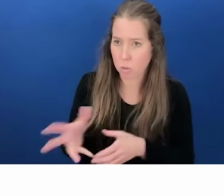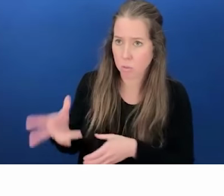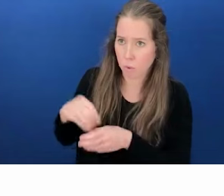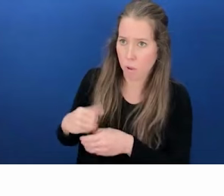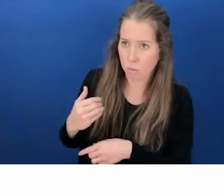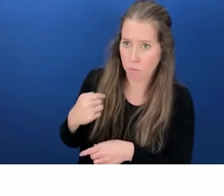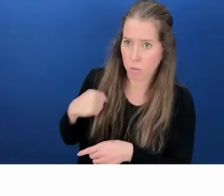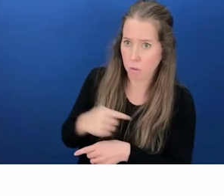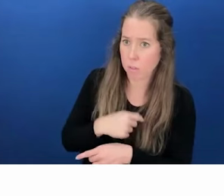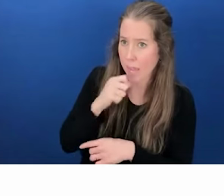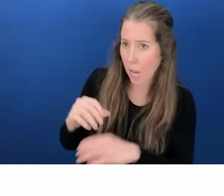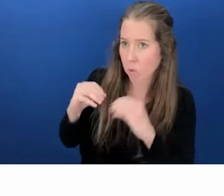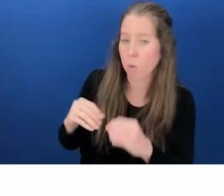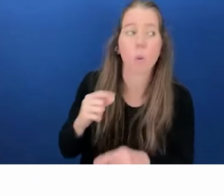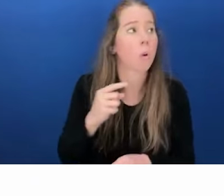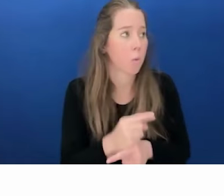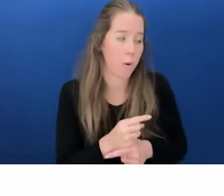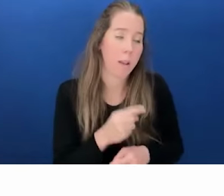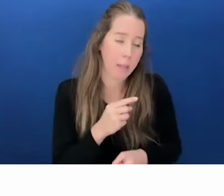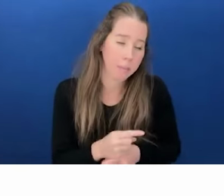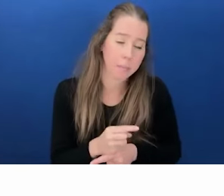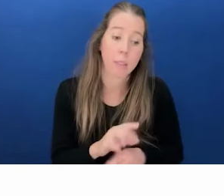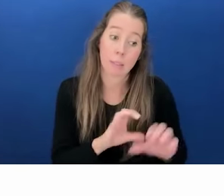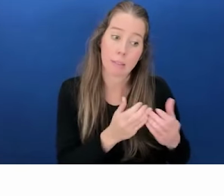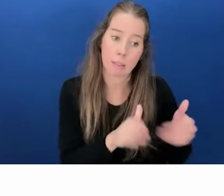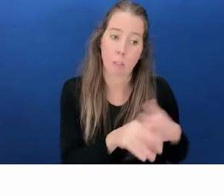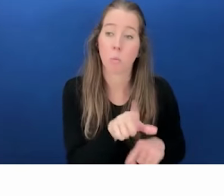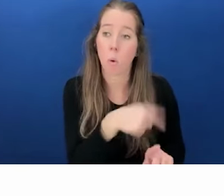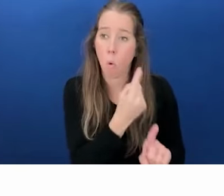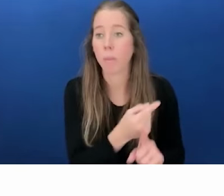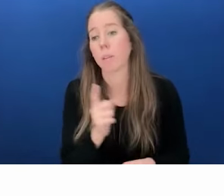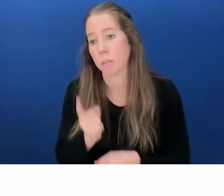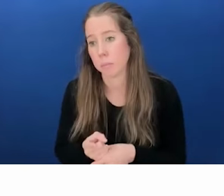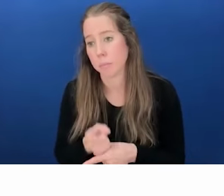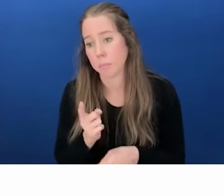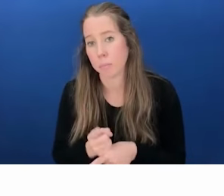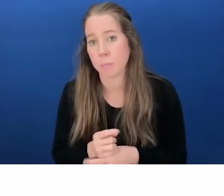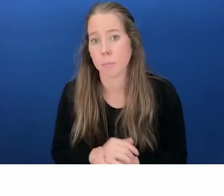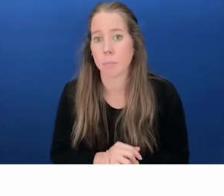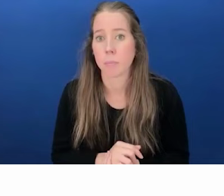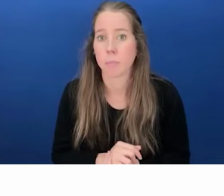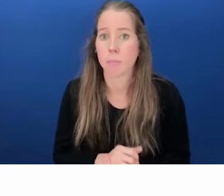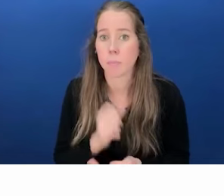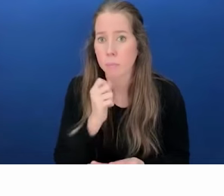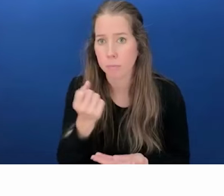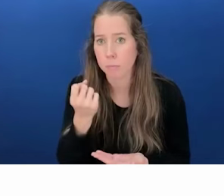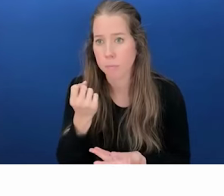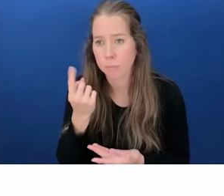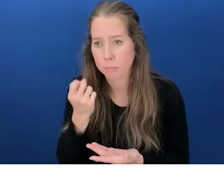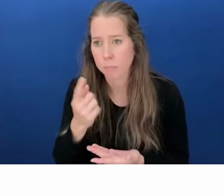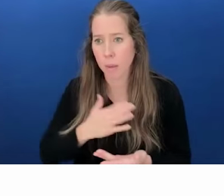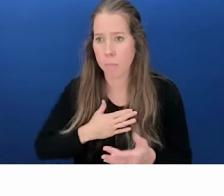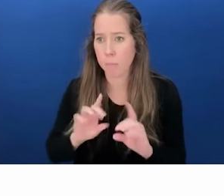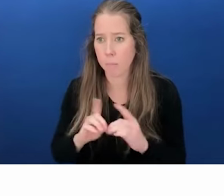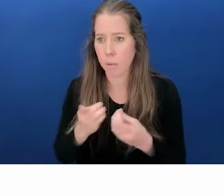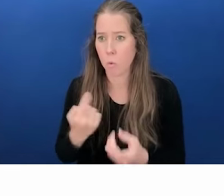are the non-instructional, but I'm like. Because it's classroom only. Yeah. So. But I don't understand, like in my department, we